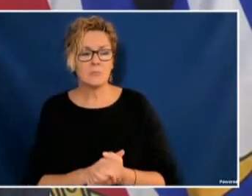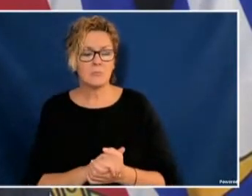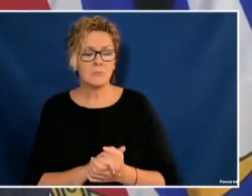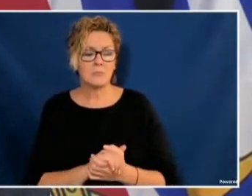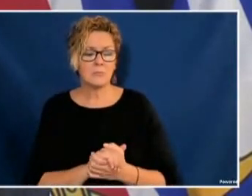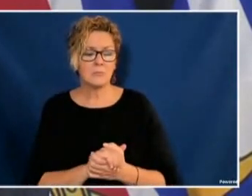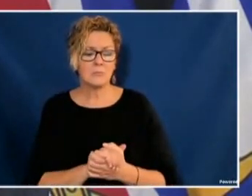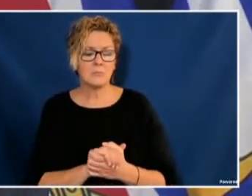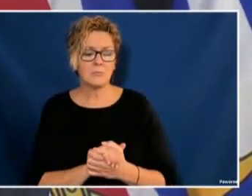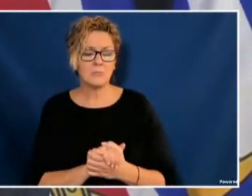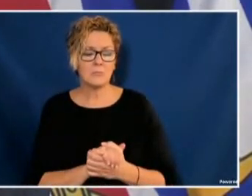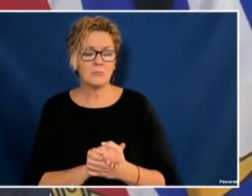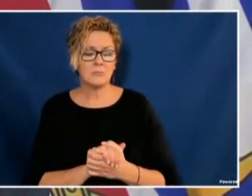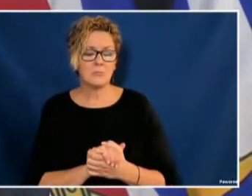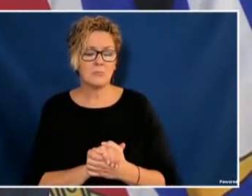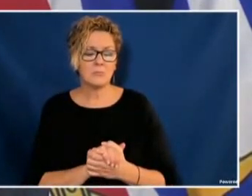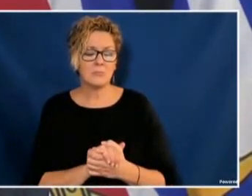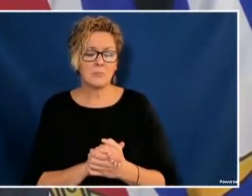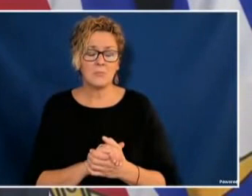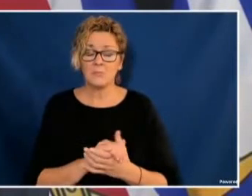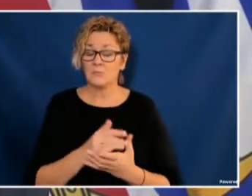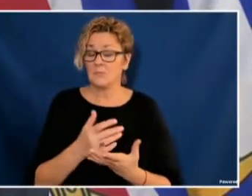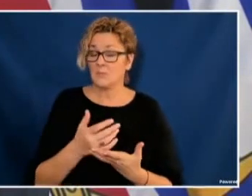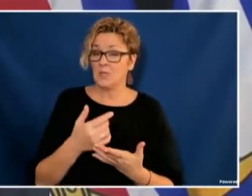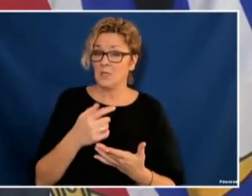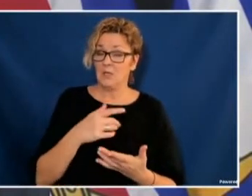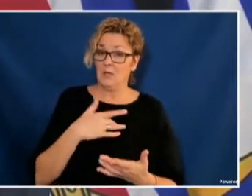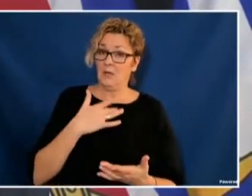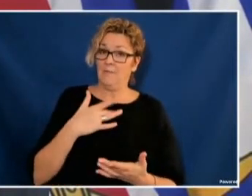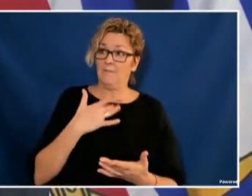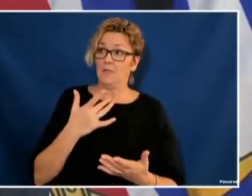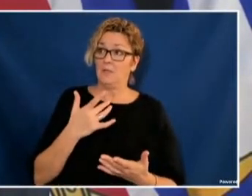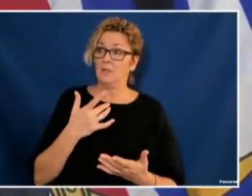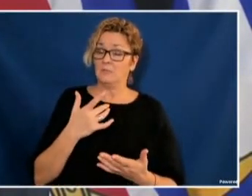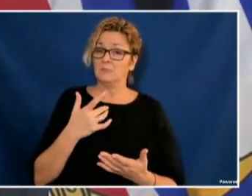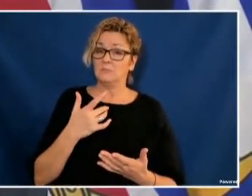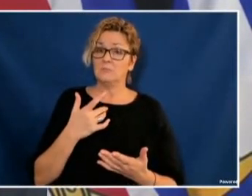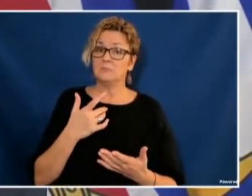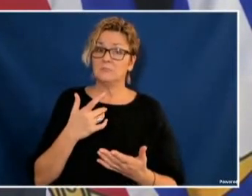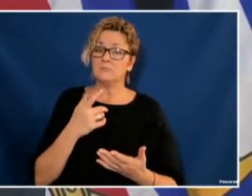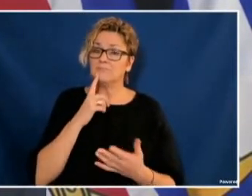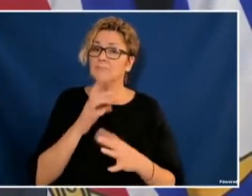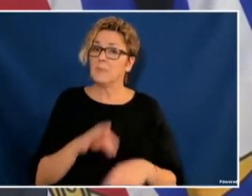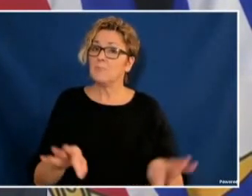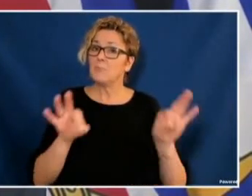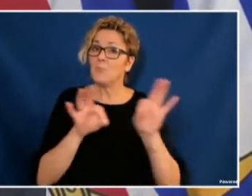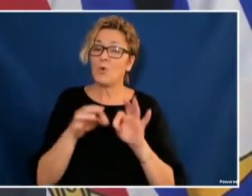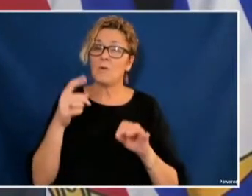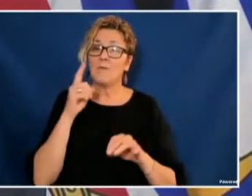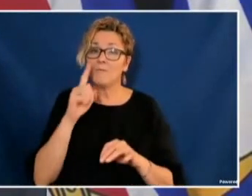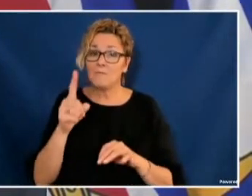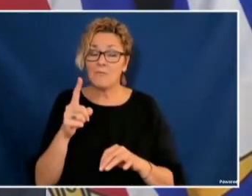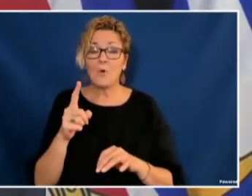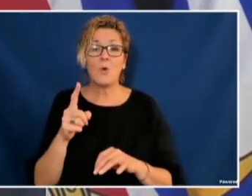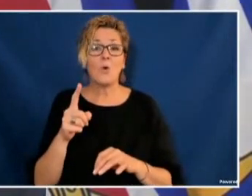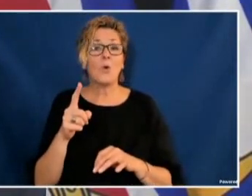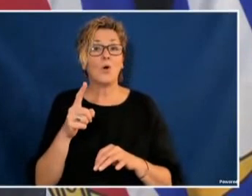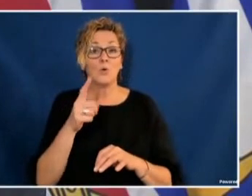de me donner ses recommandations en considérant des faits. Ces faits ne sont pas